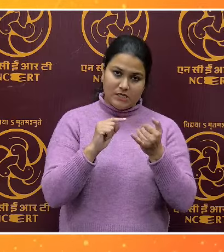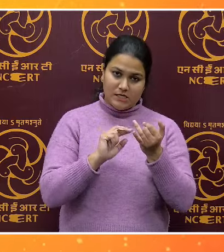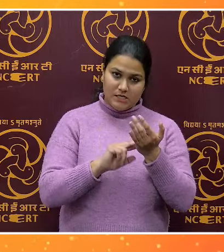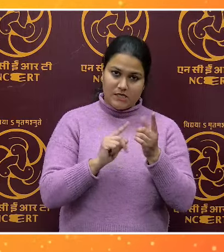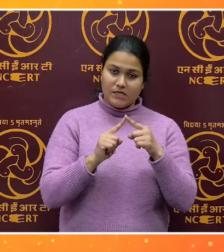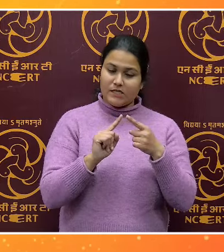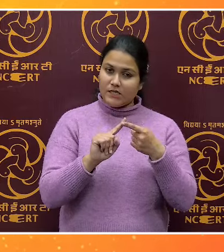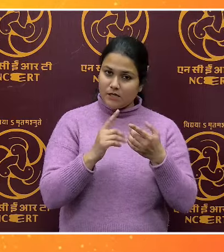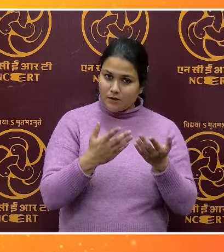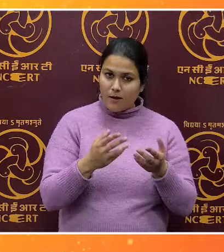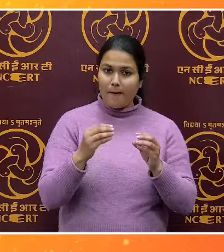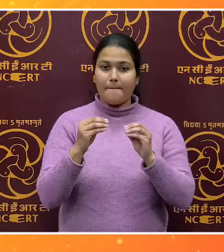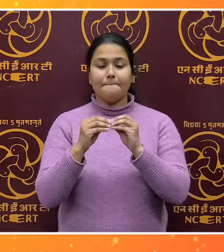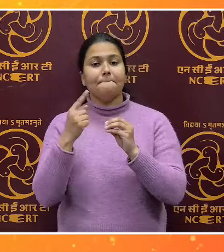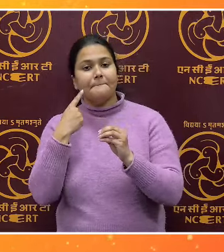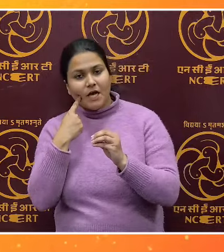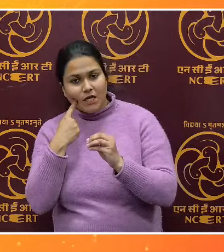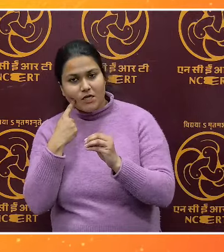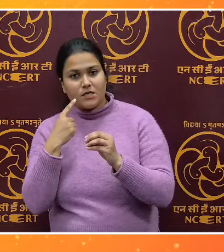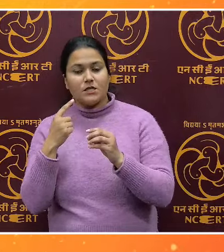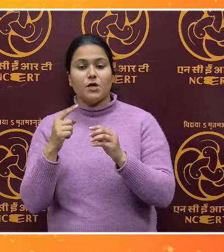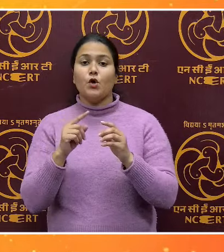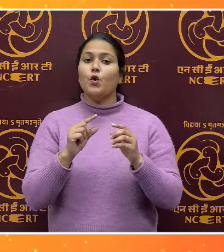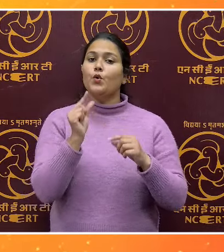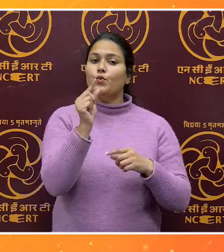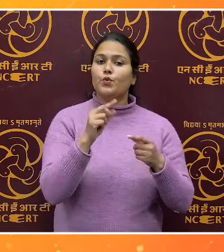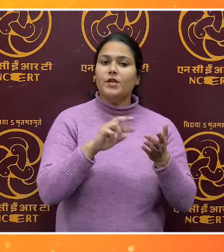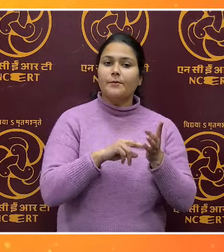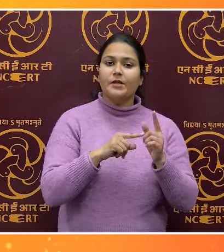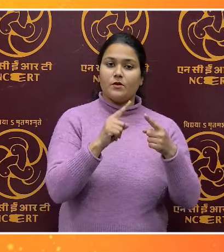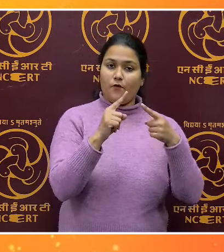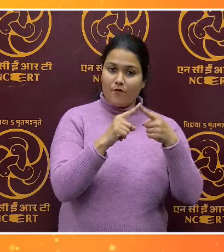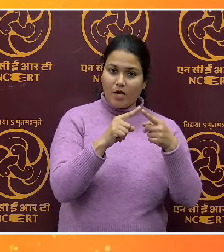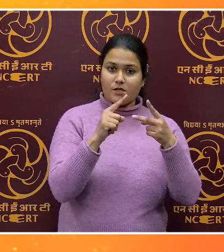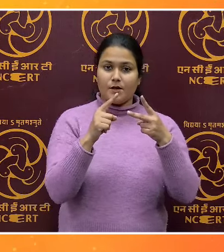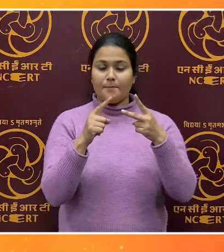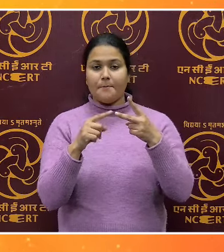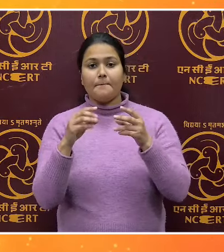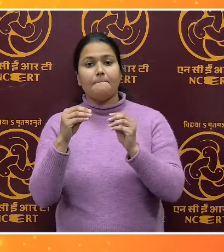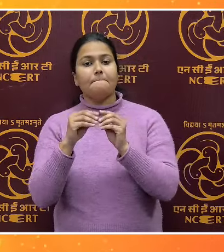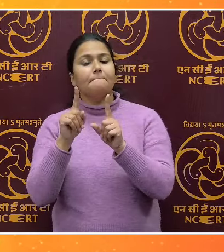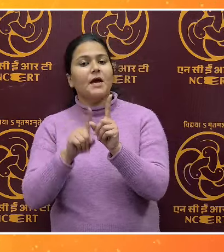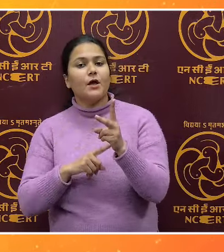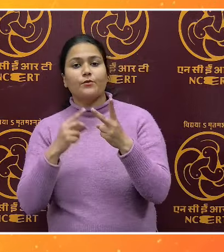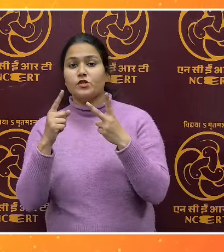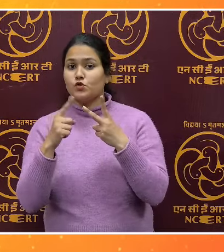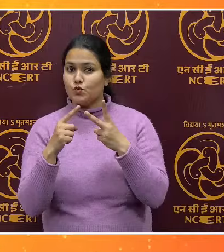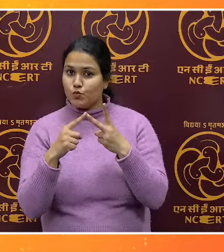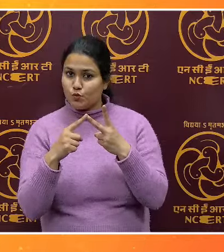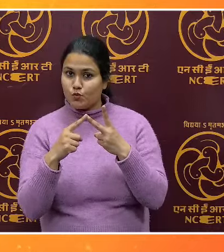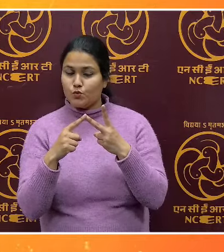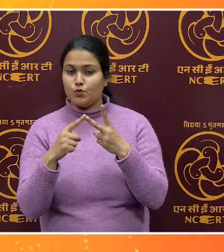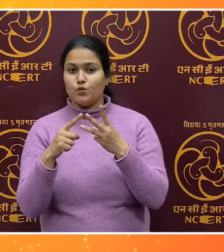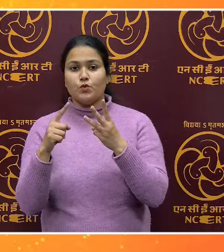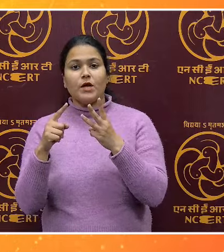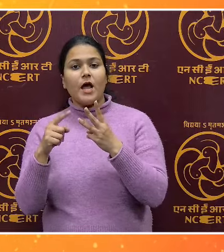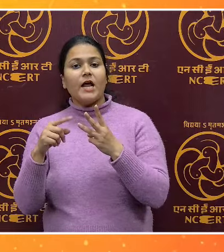tridentate, tetradentate, polydentate. Uni means